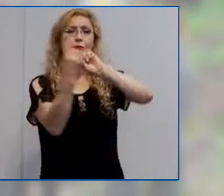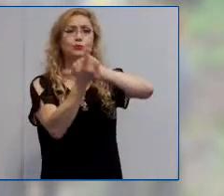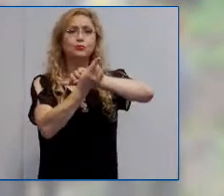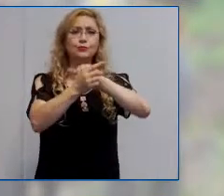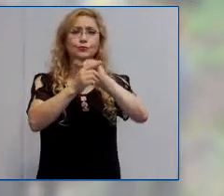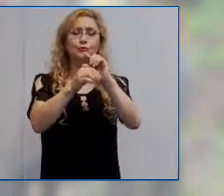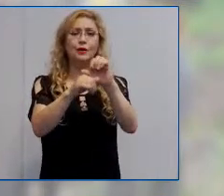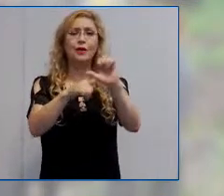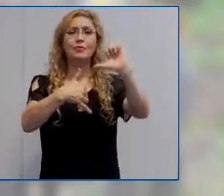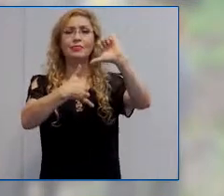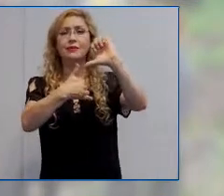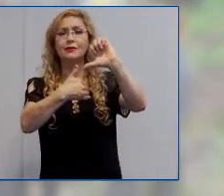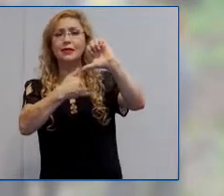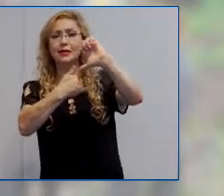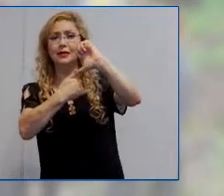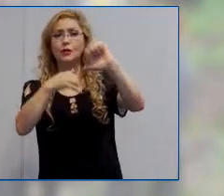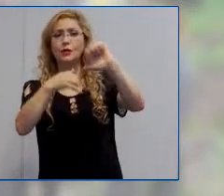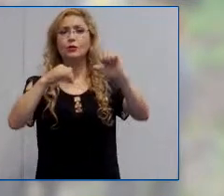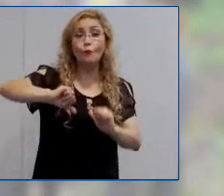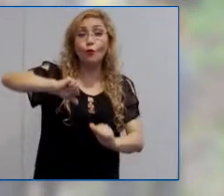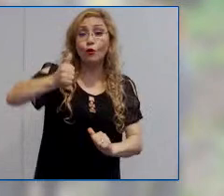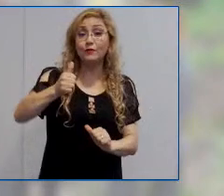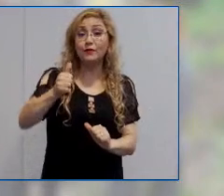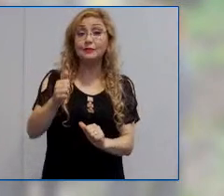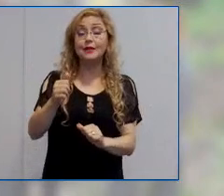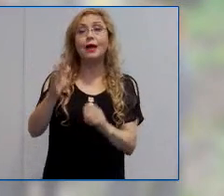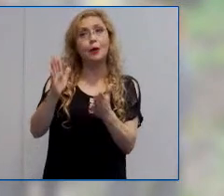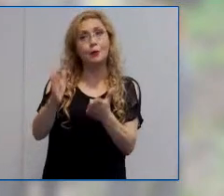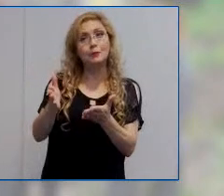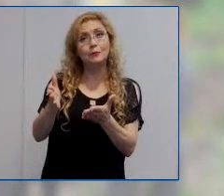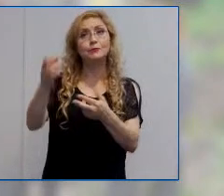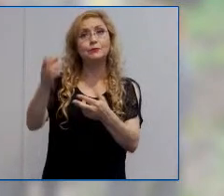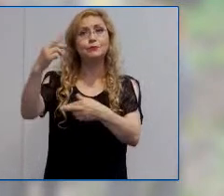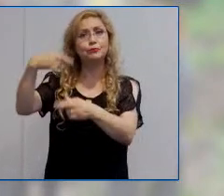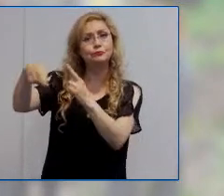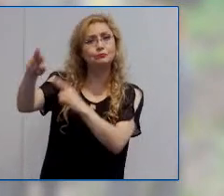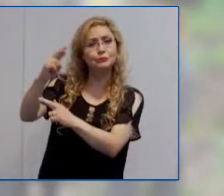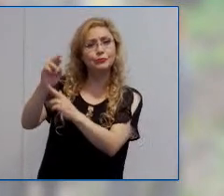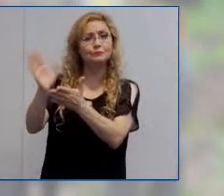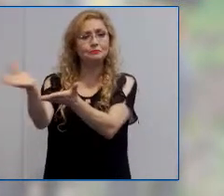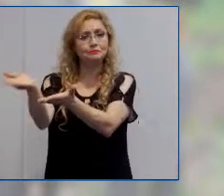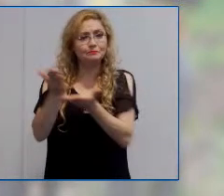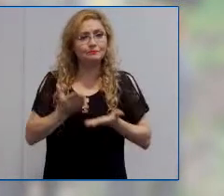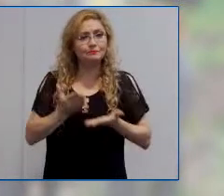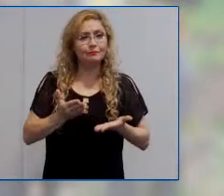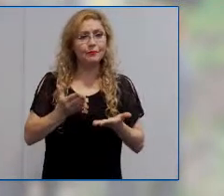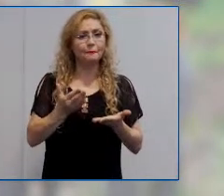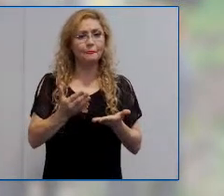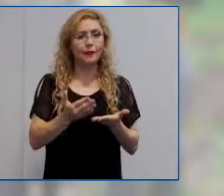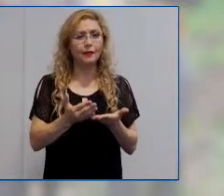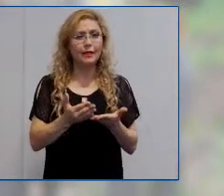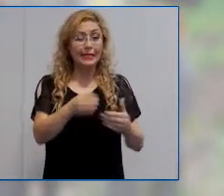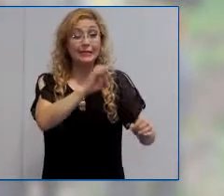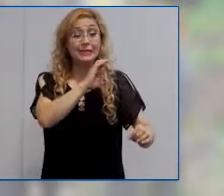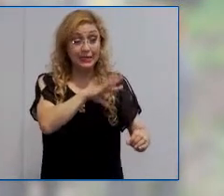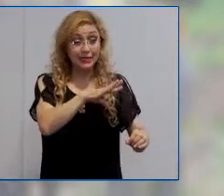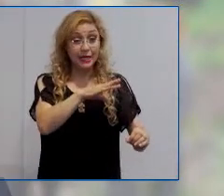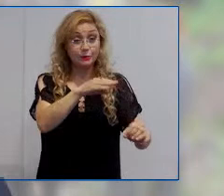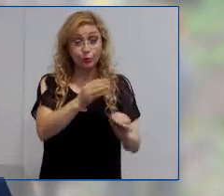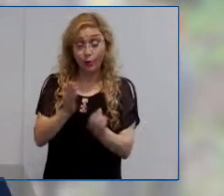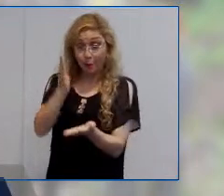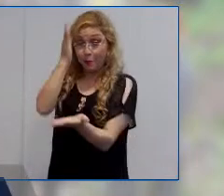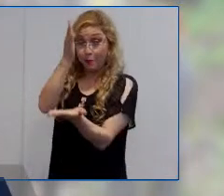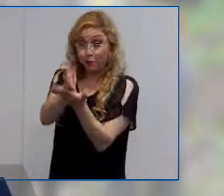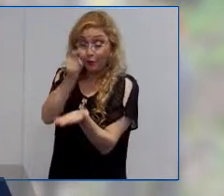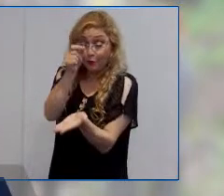Cross-cutting gender and rural youth. So much to do. In Chile, we have a system for